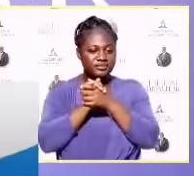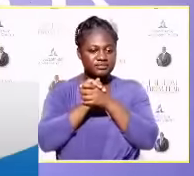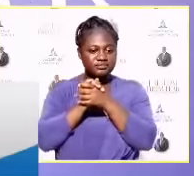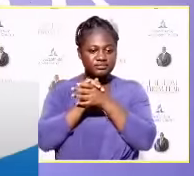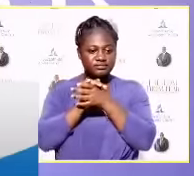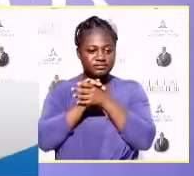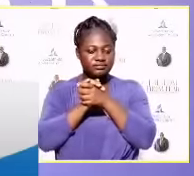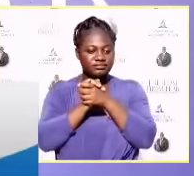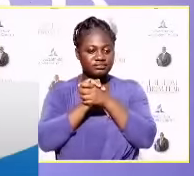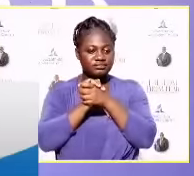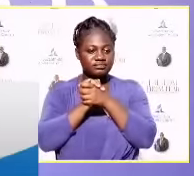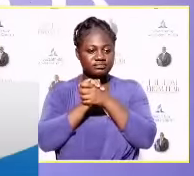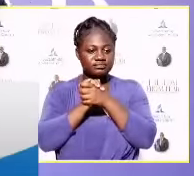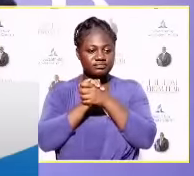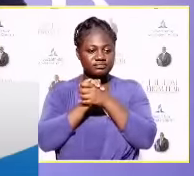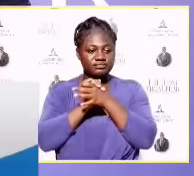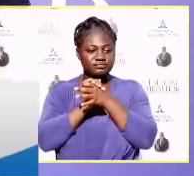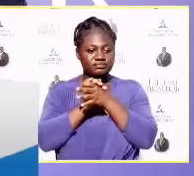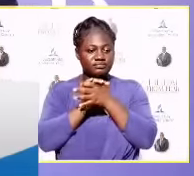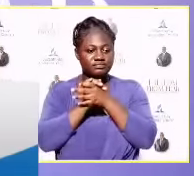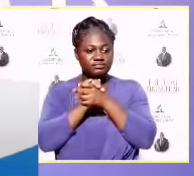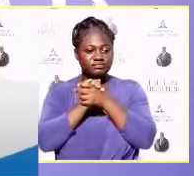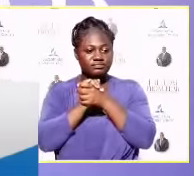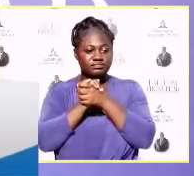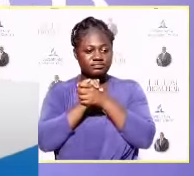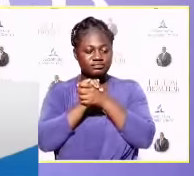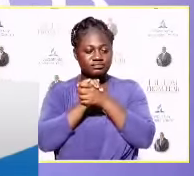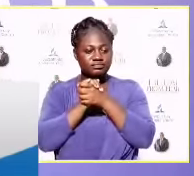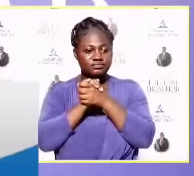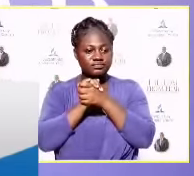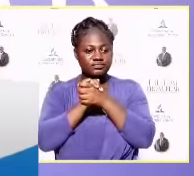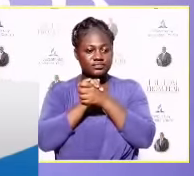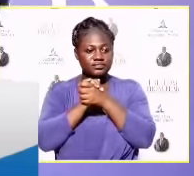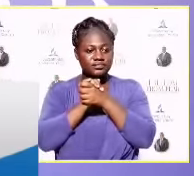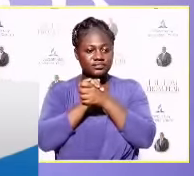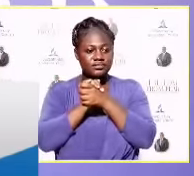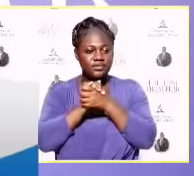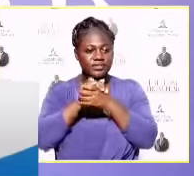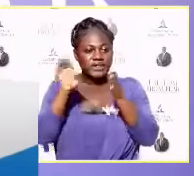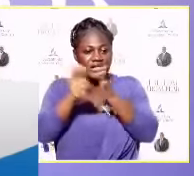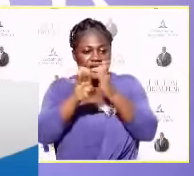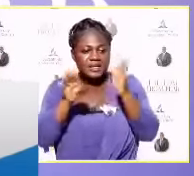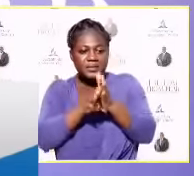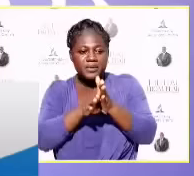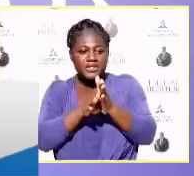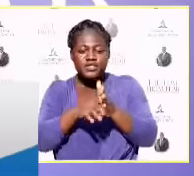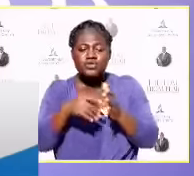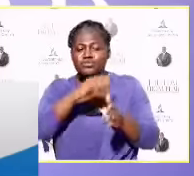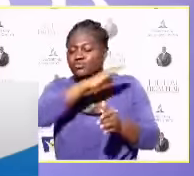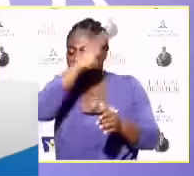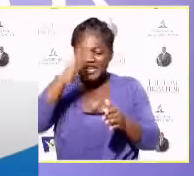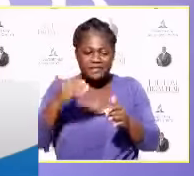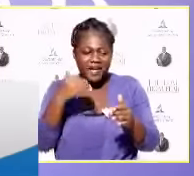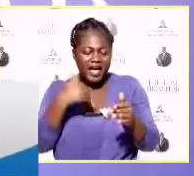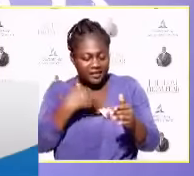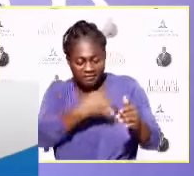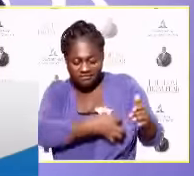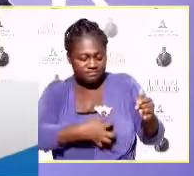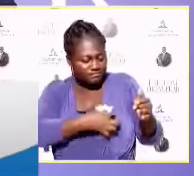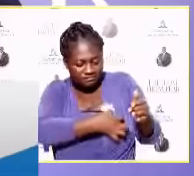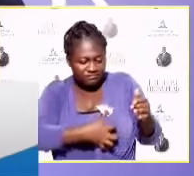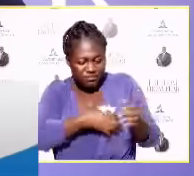no etime be ye ade asom ne bo na san be ye bo som ama no. That's why the Bible says thou shalt not covet anything at all.